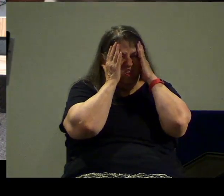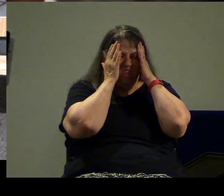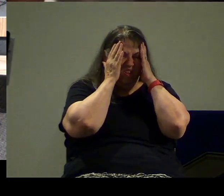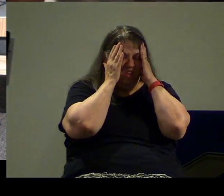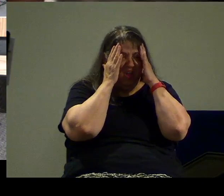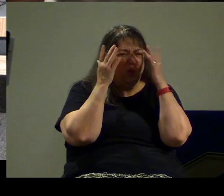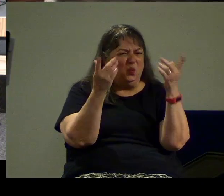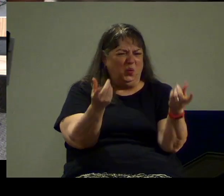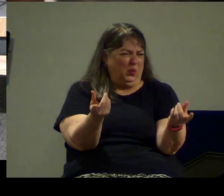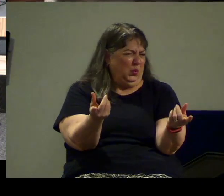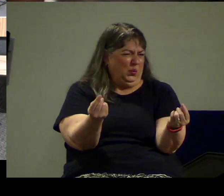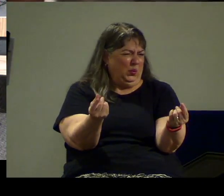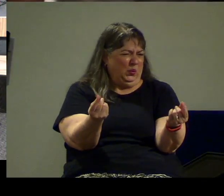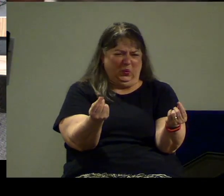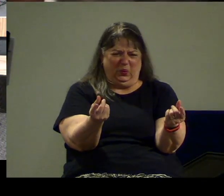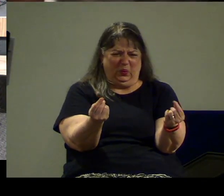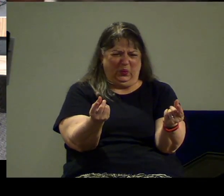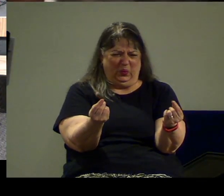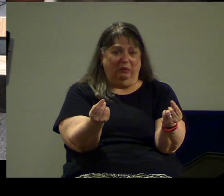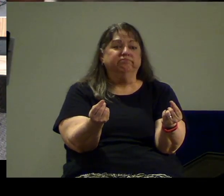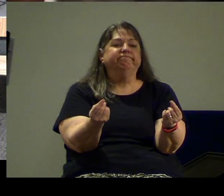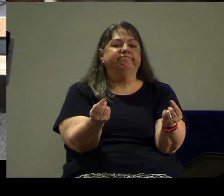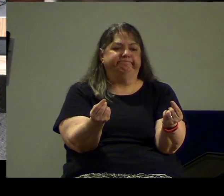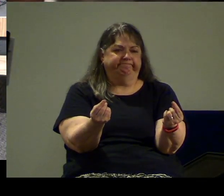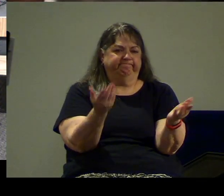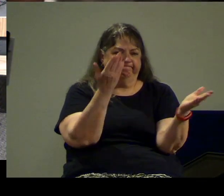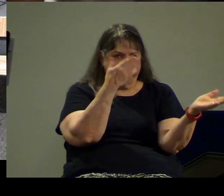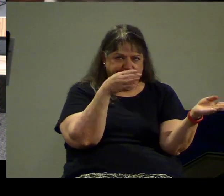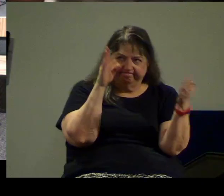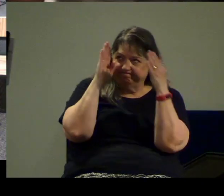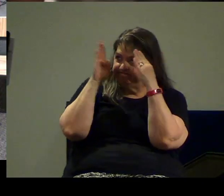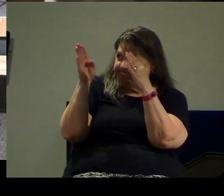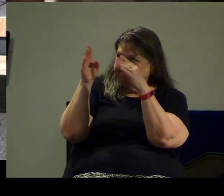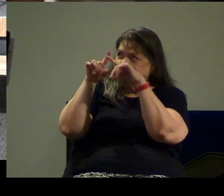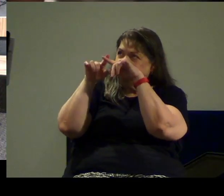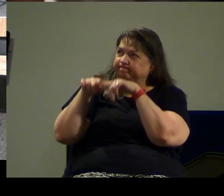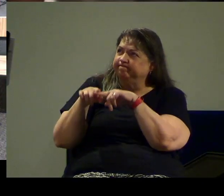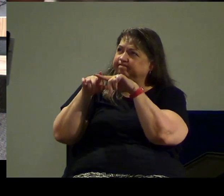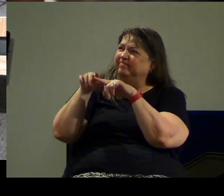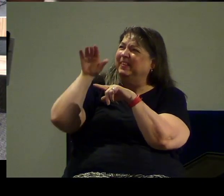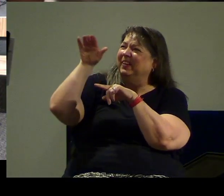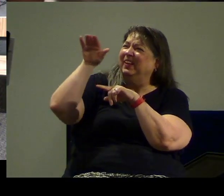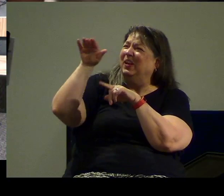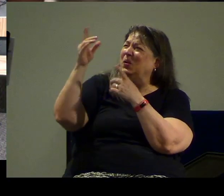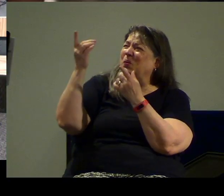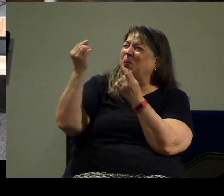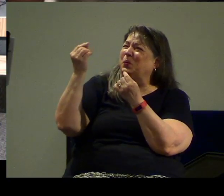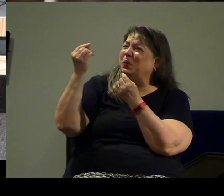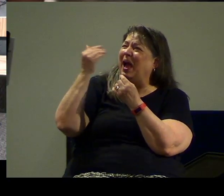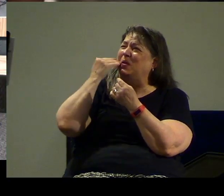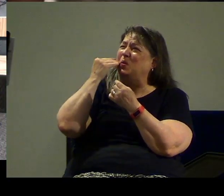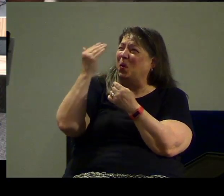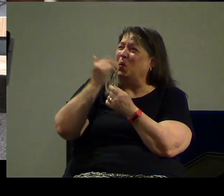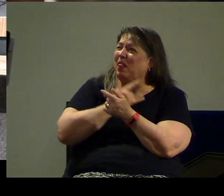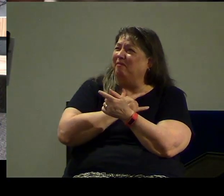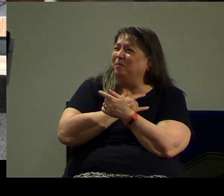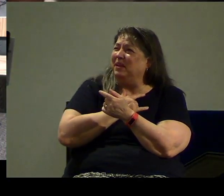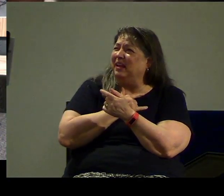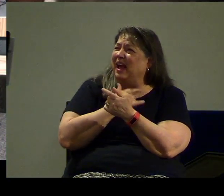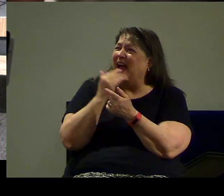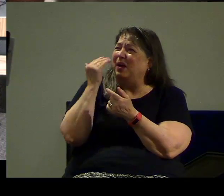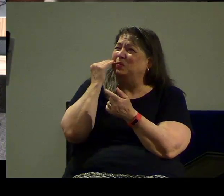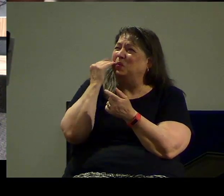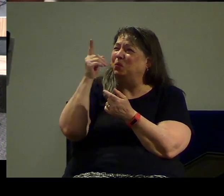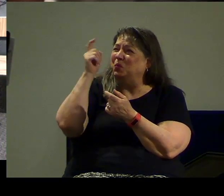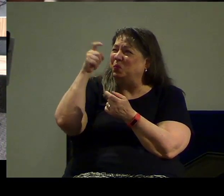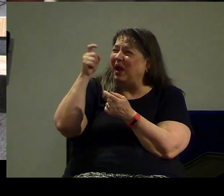So what do? We turn to God and we inquire of the Lord. Lord, I know you love me. I know you're all